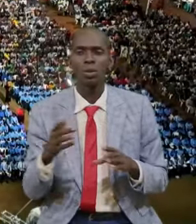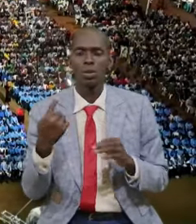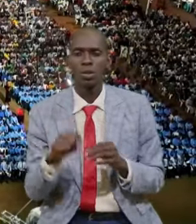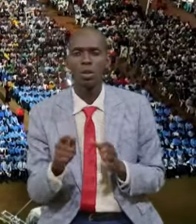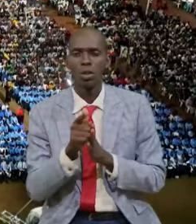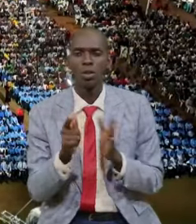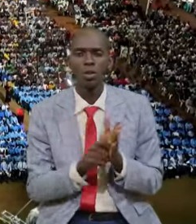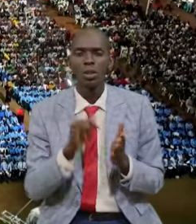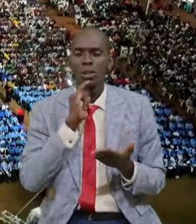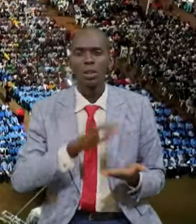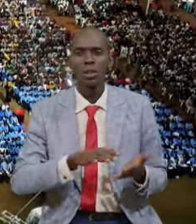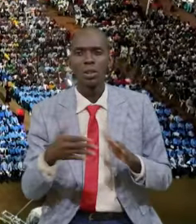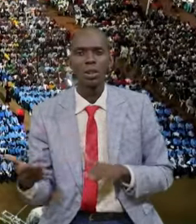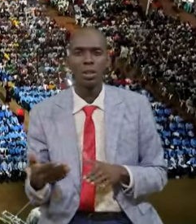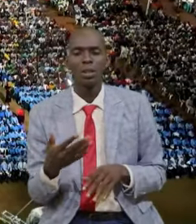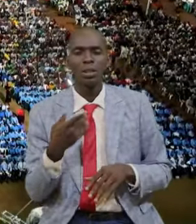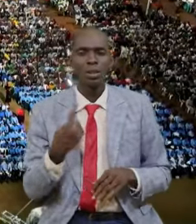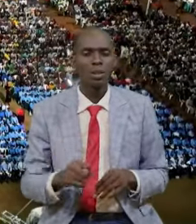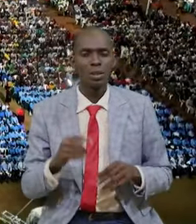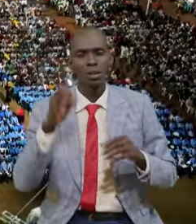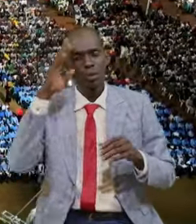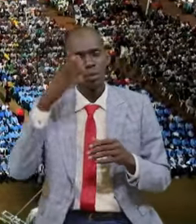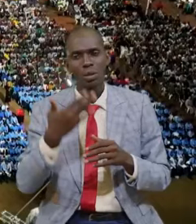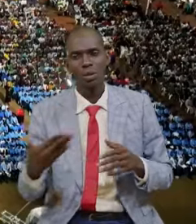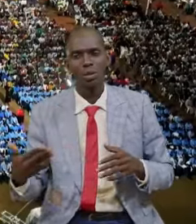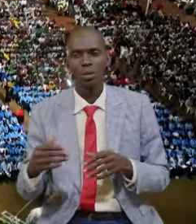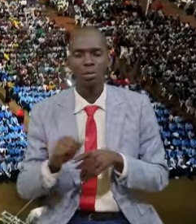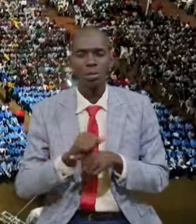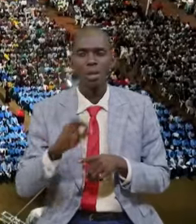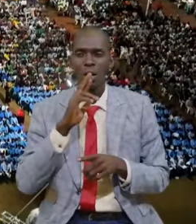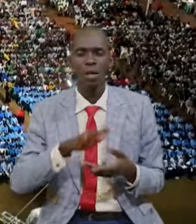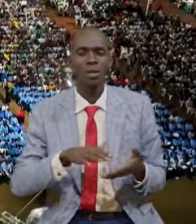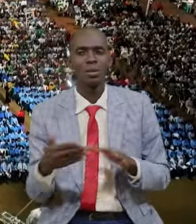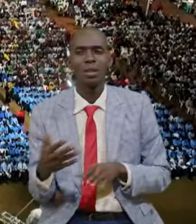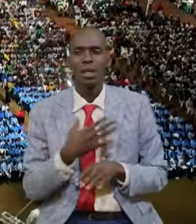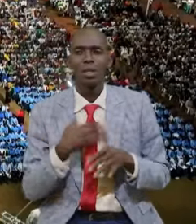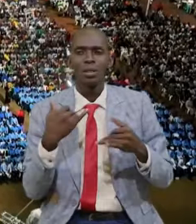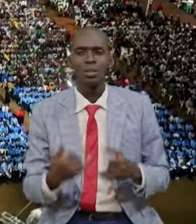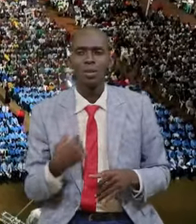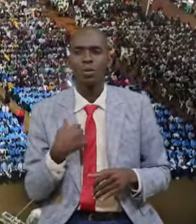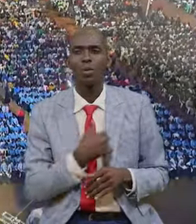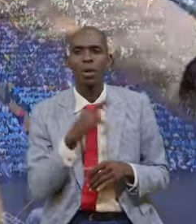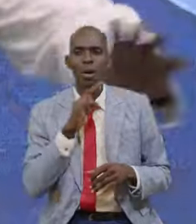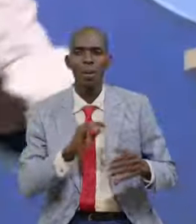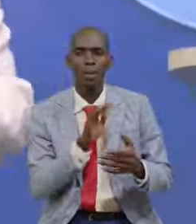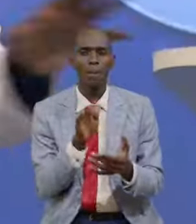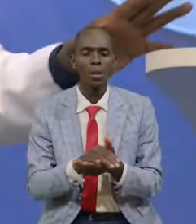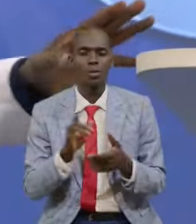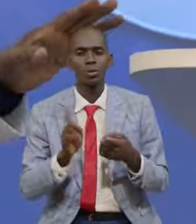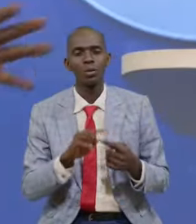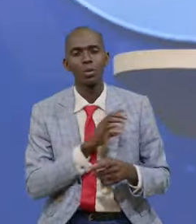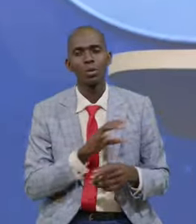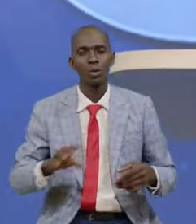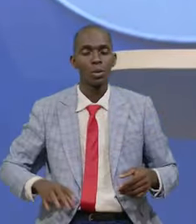The rituals are dead. The ceremonies are dead. And now we're married unto Christ. And because